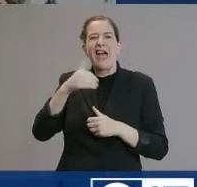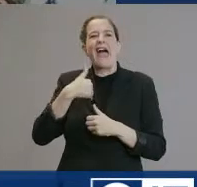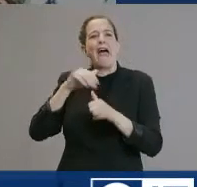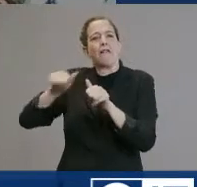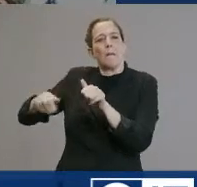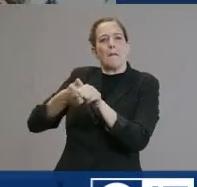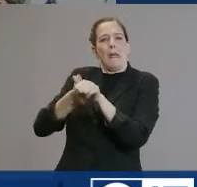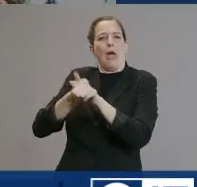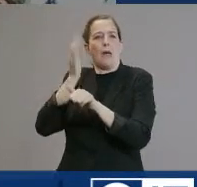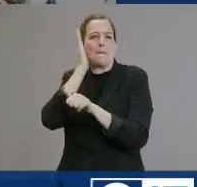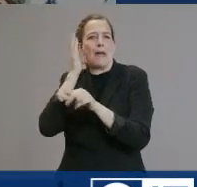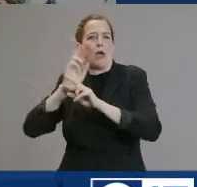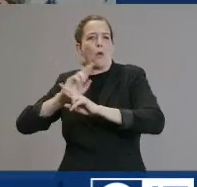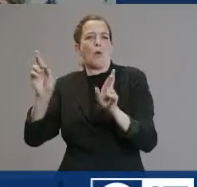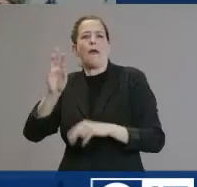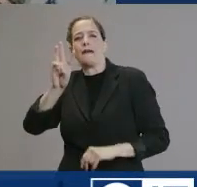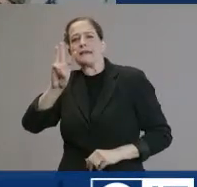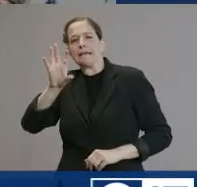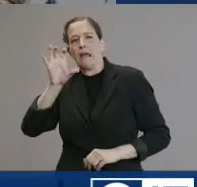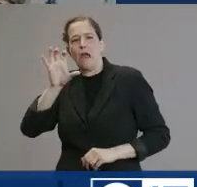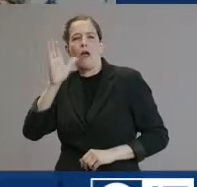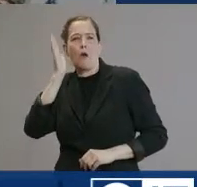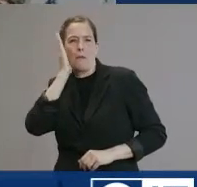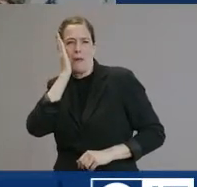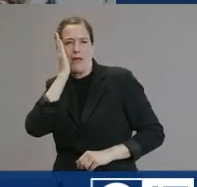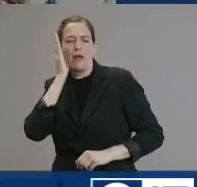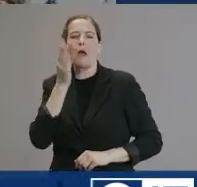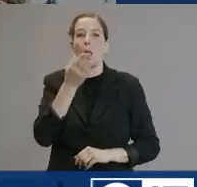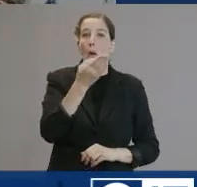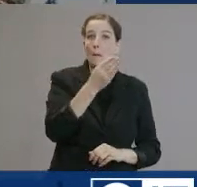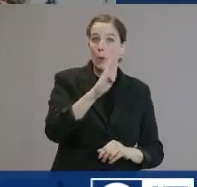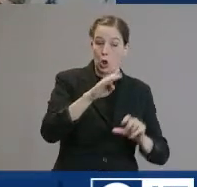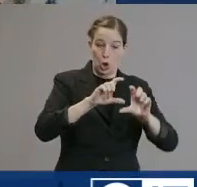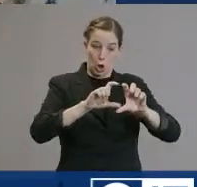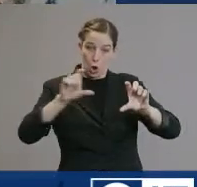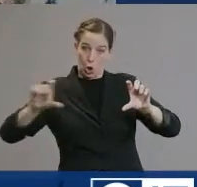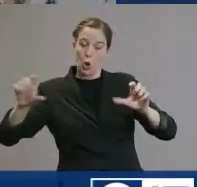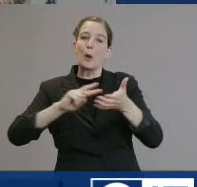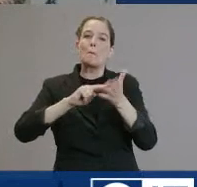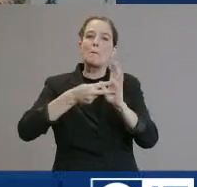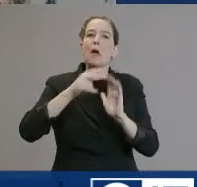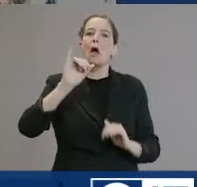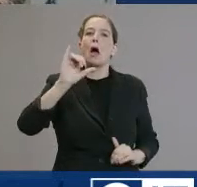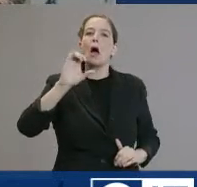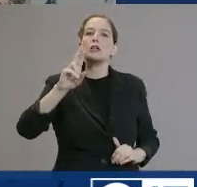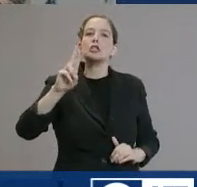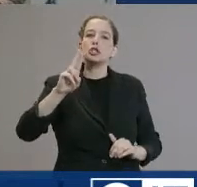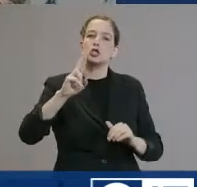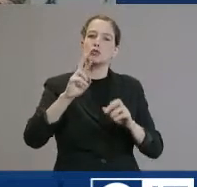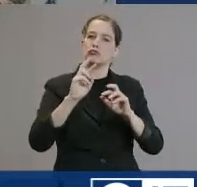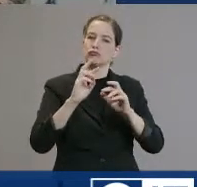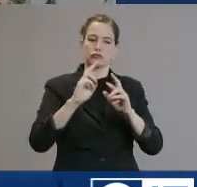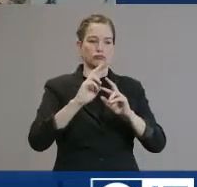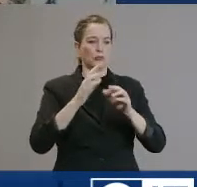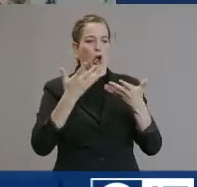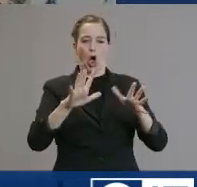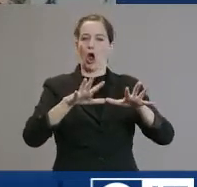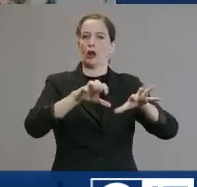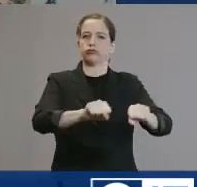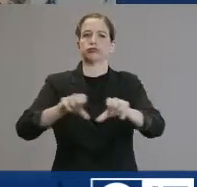ICU beds in use. Gray represents available beds today. This